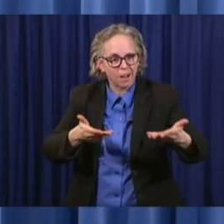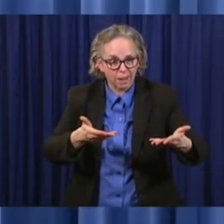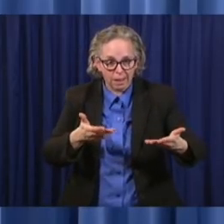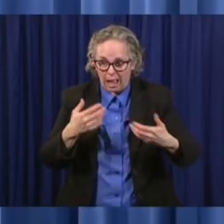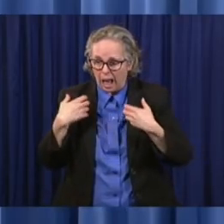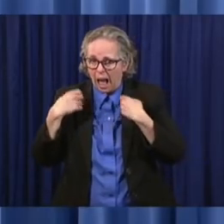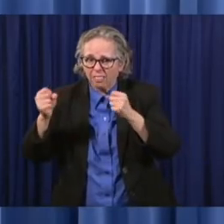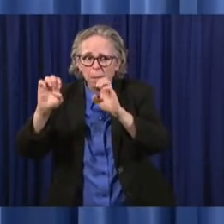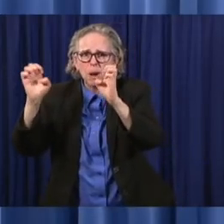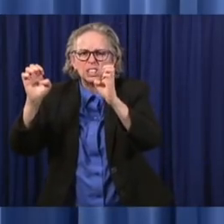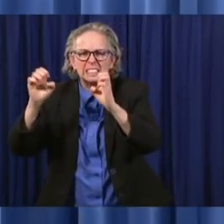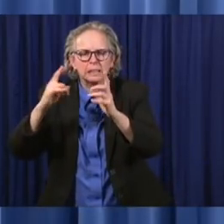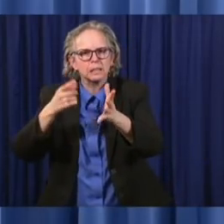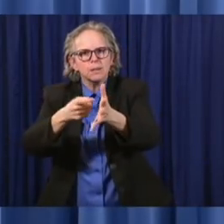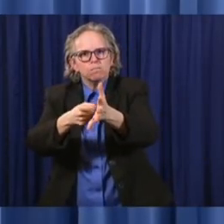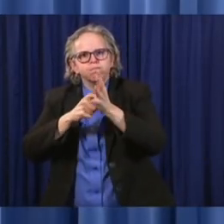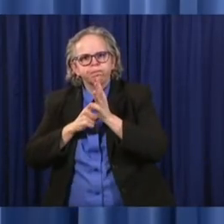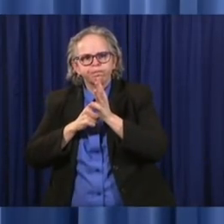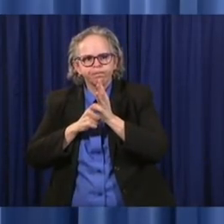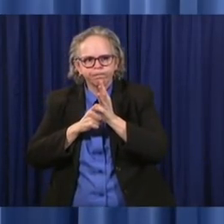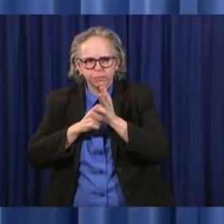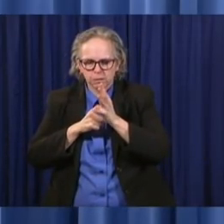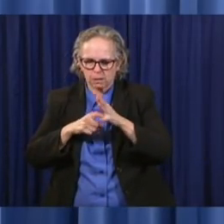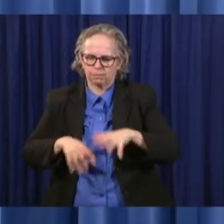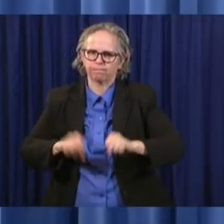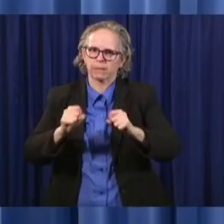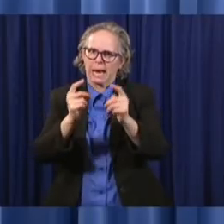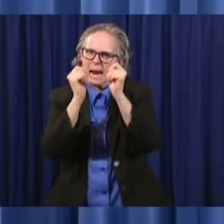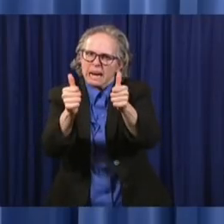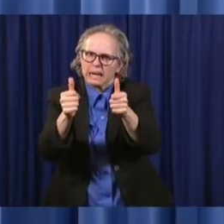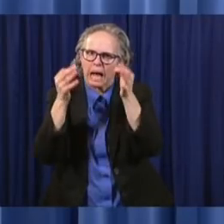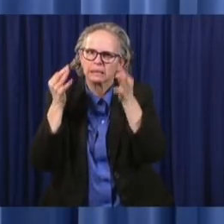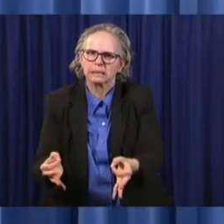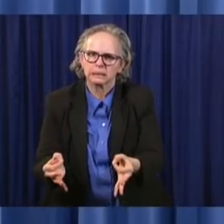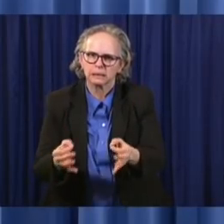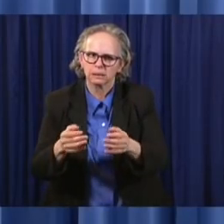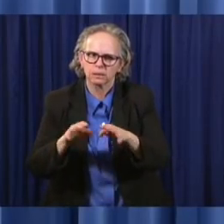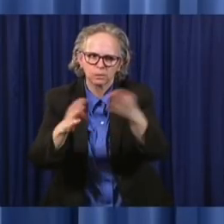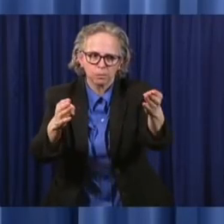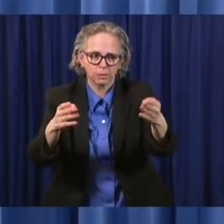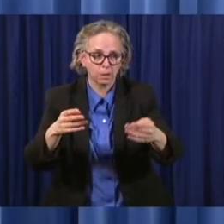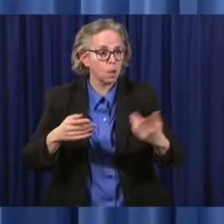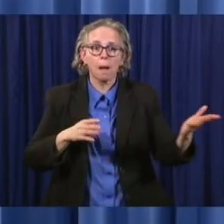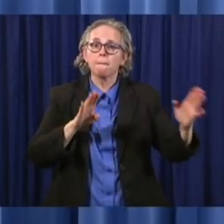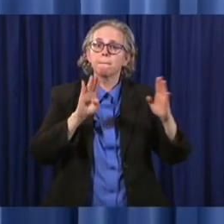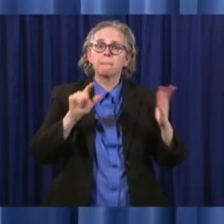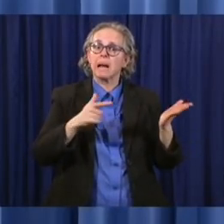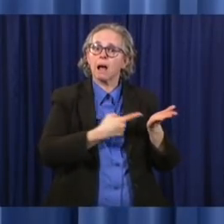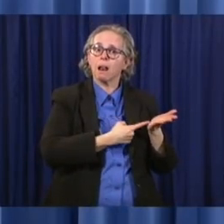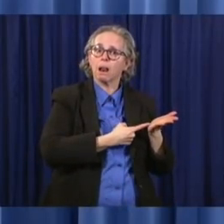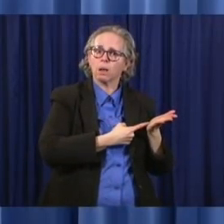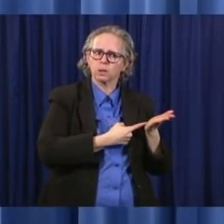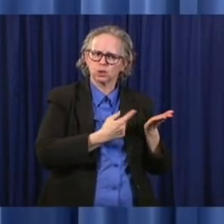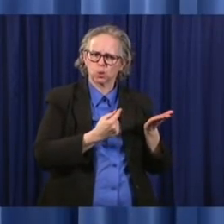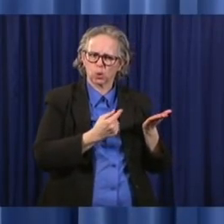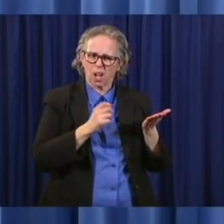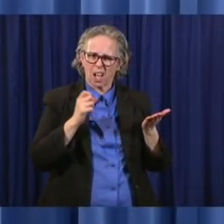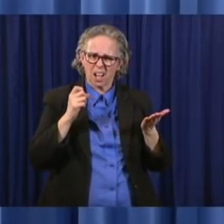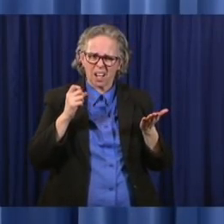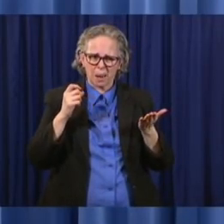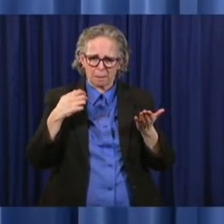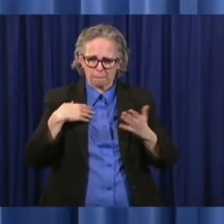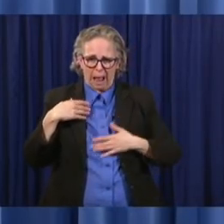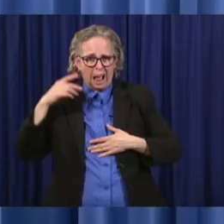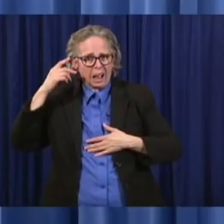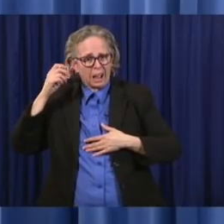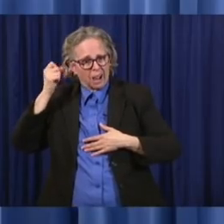action. What this bill would do would be to strip the governor of the ability